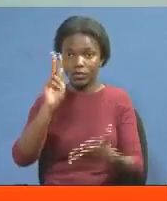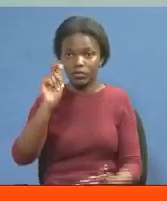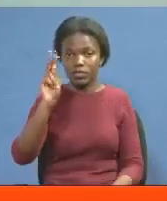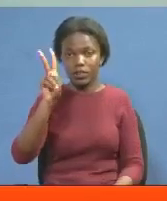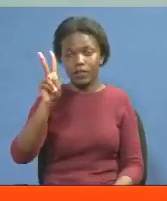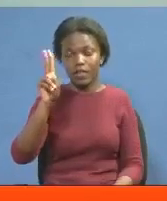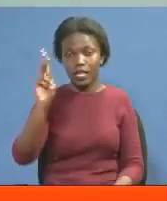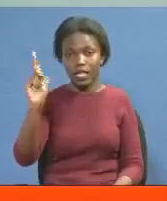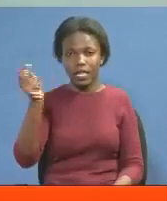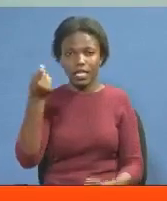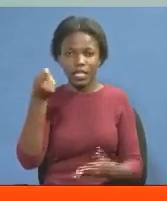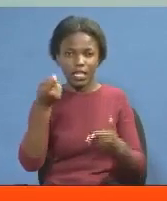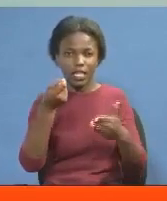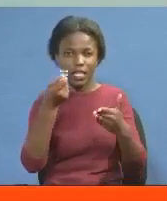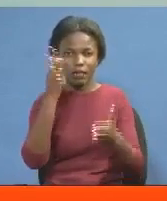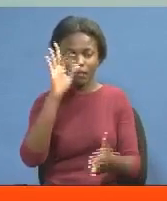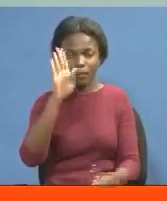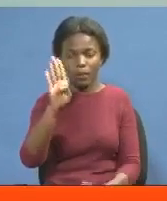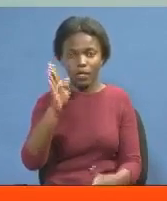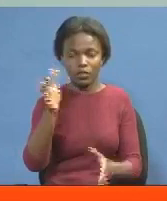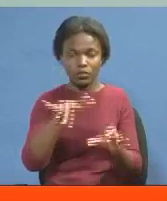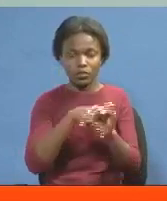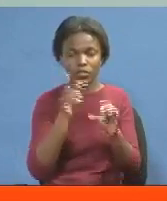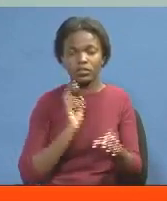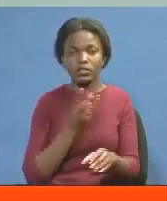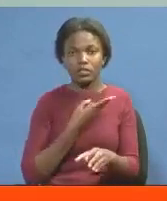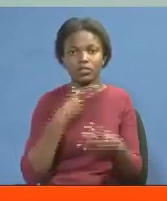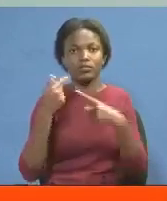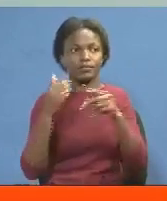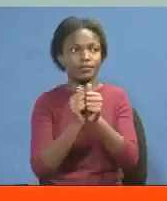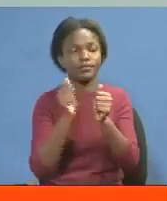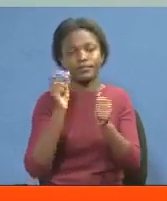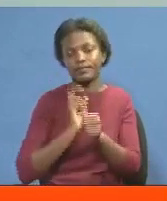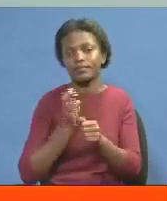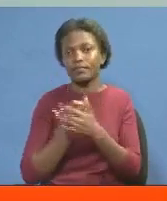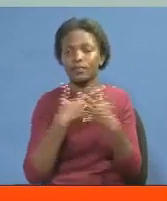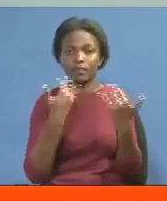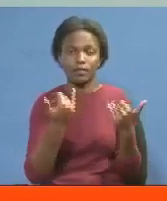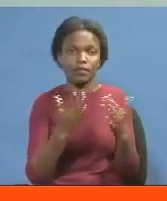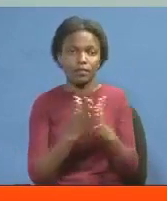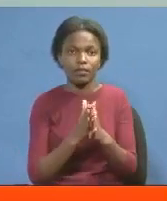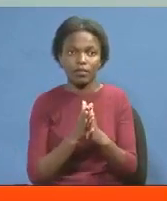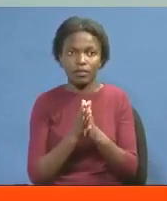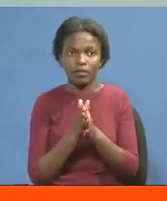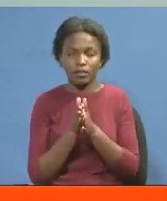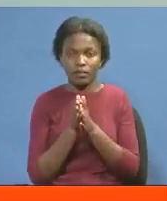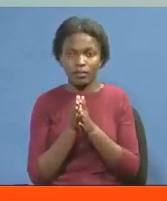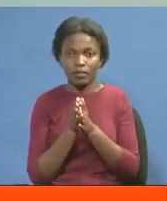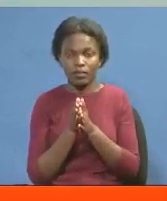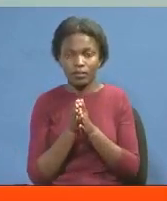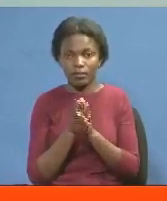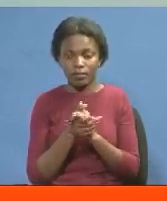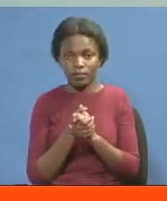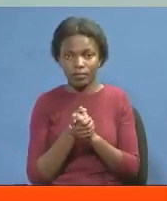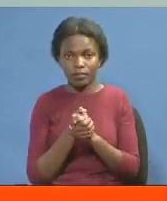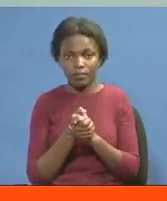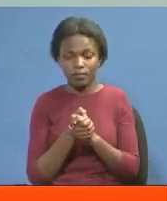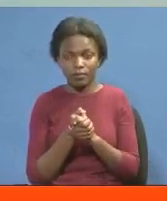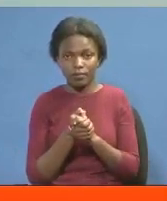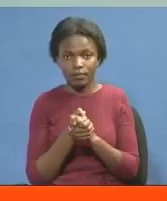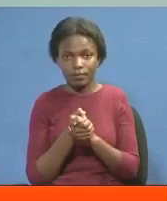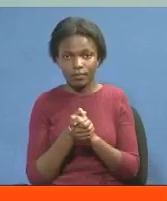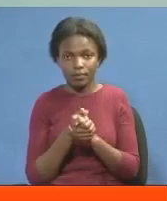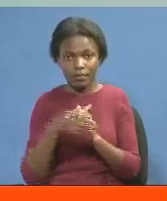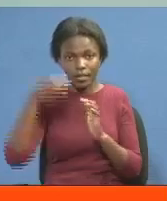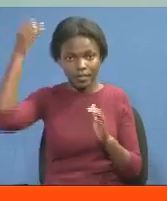That's where you can find us. Make sure you talk to us. Join us in this particular interesting conversation. And, you know, light shedding is actually just